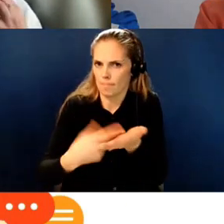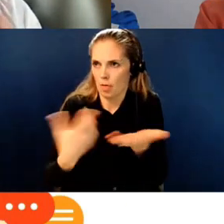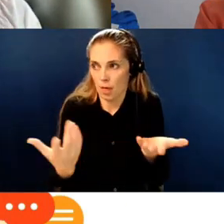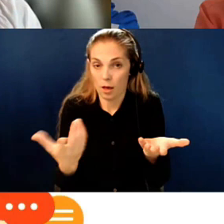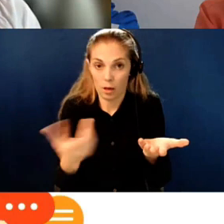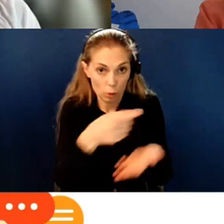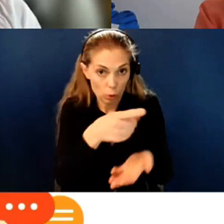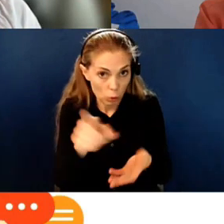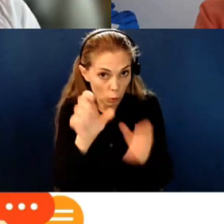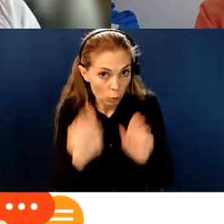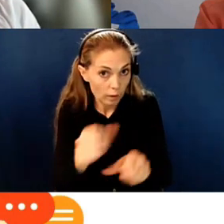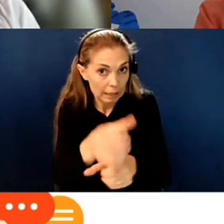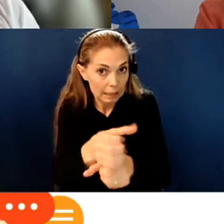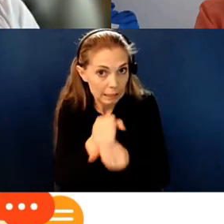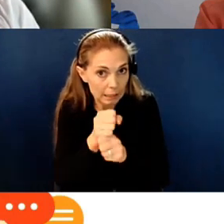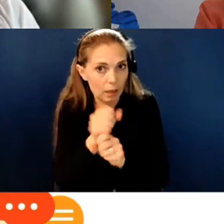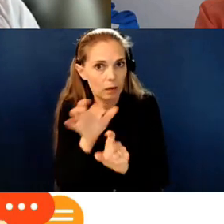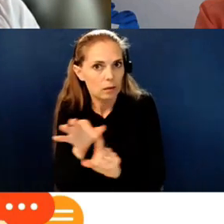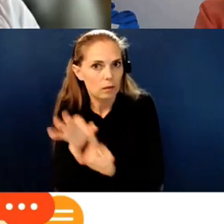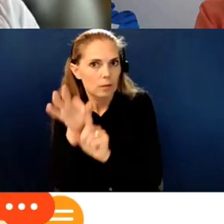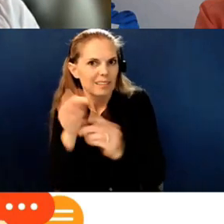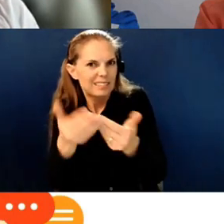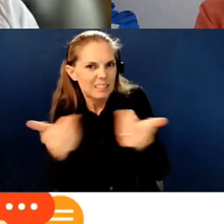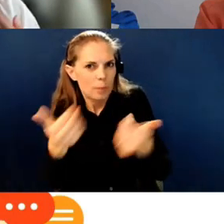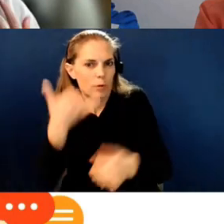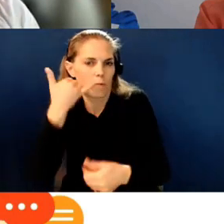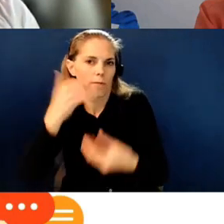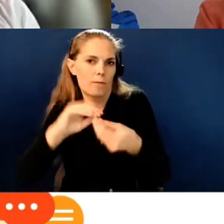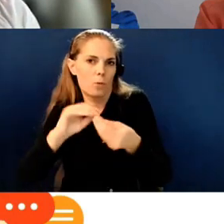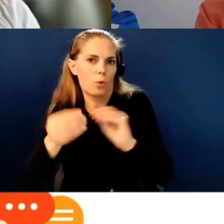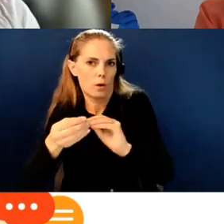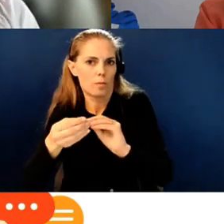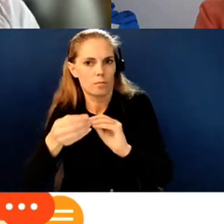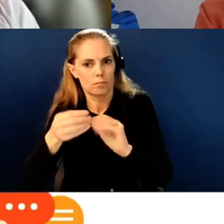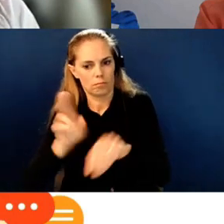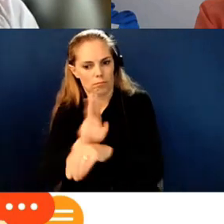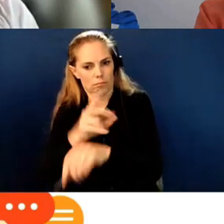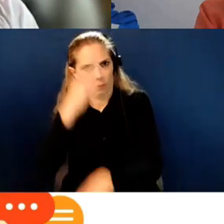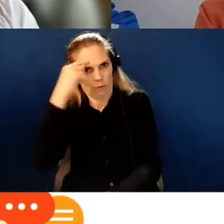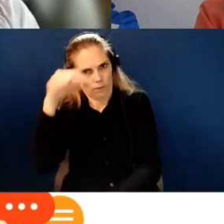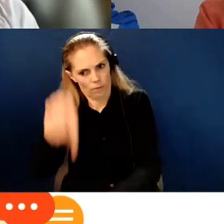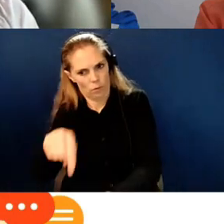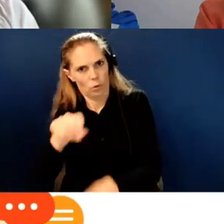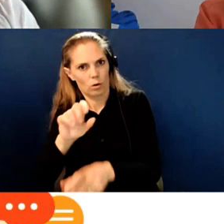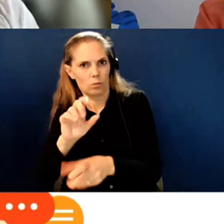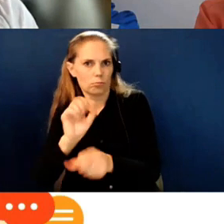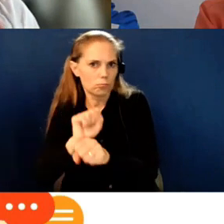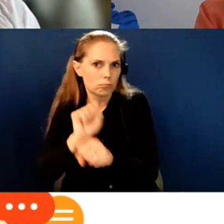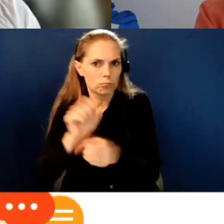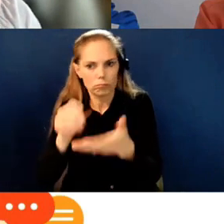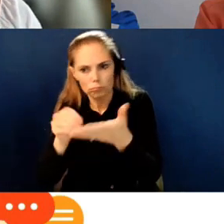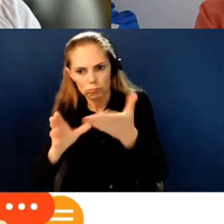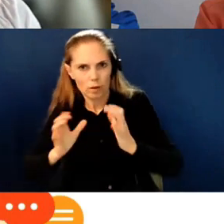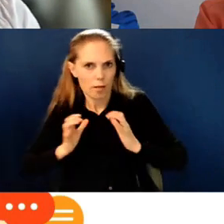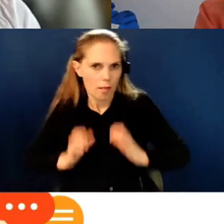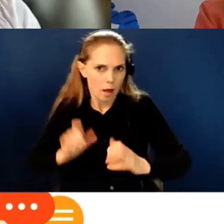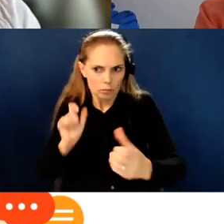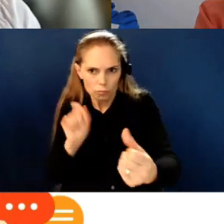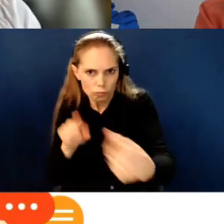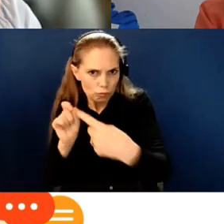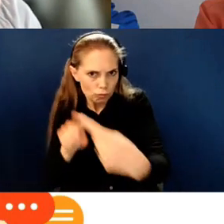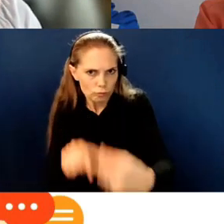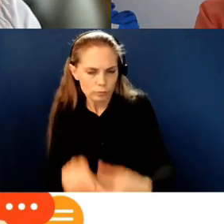number separately that could be used by the organization to send text messages to their clients. And another question